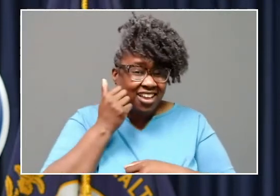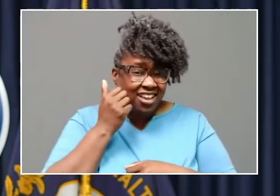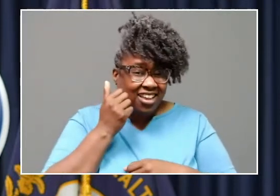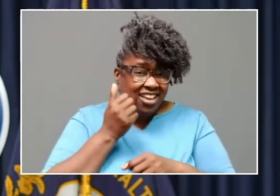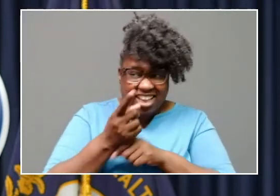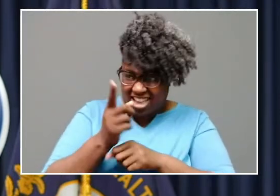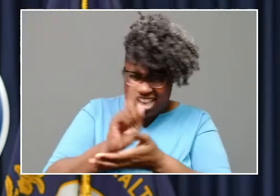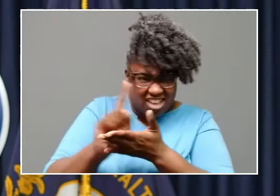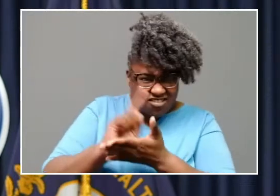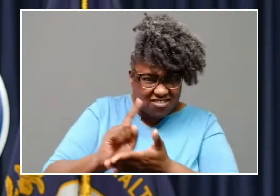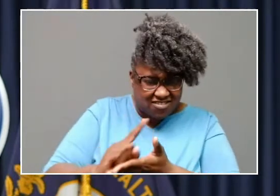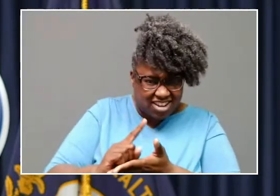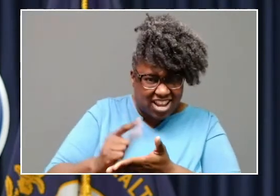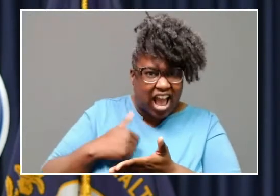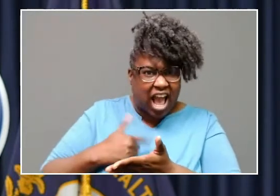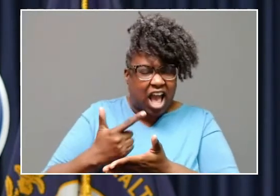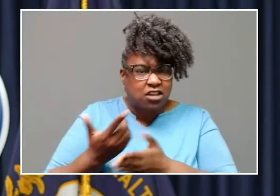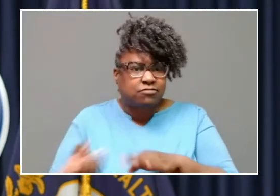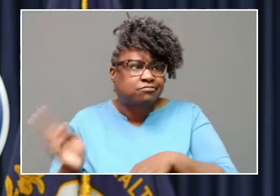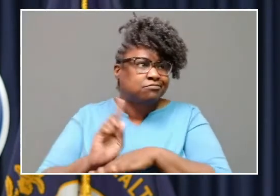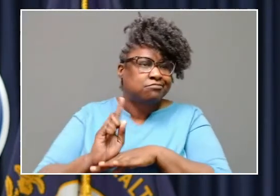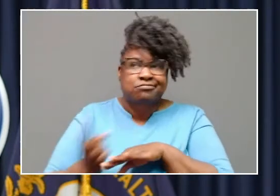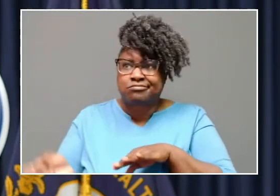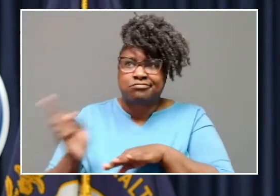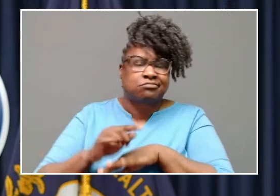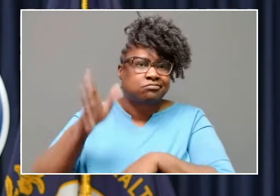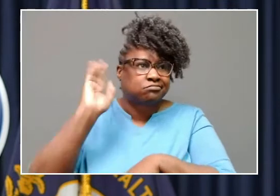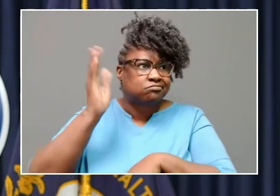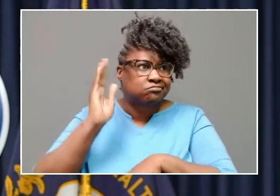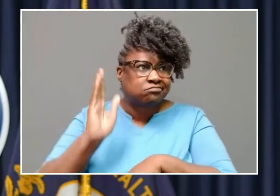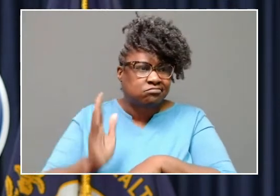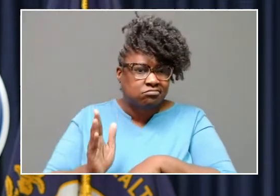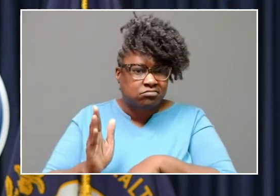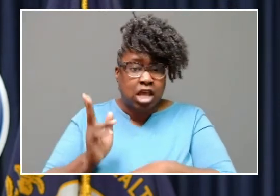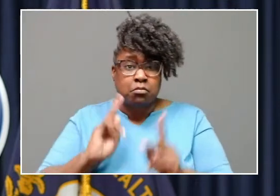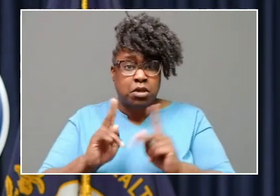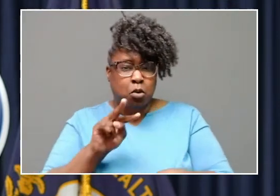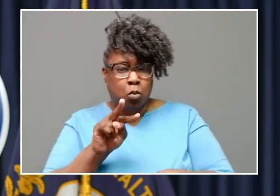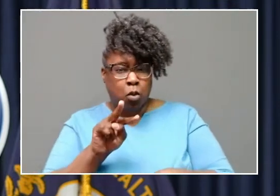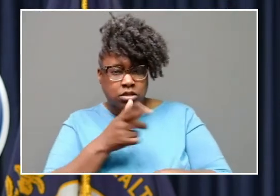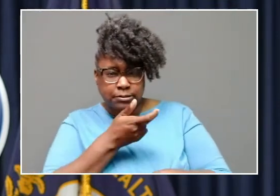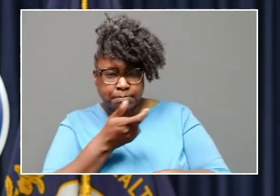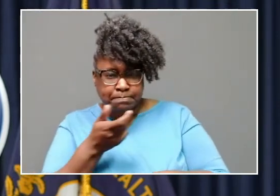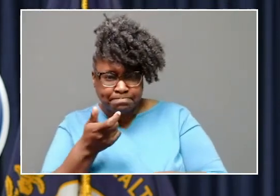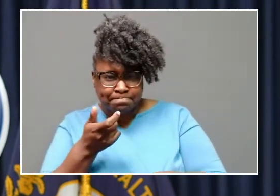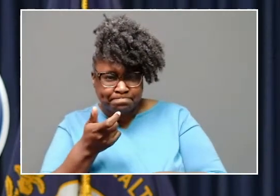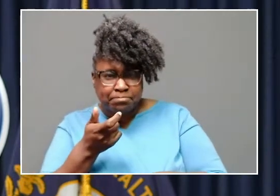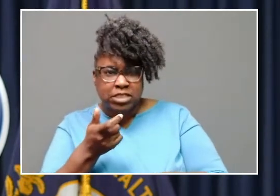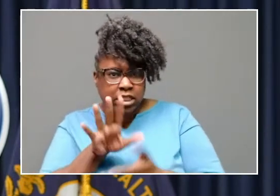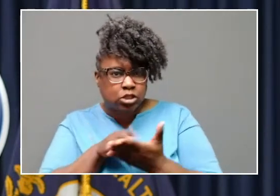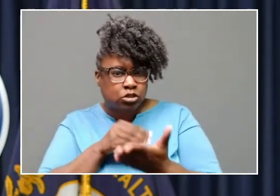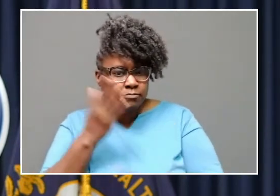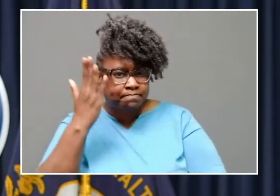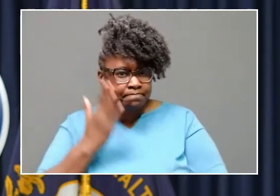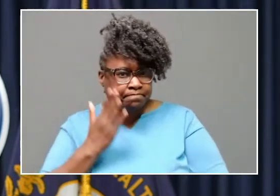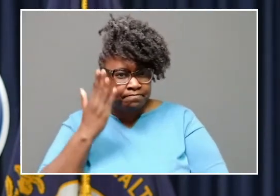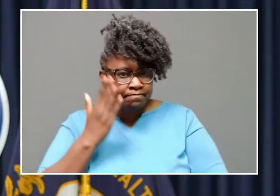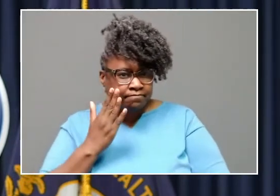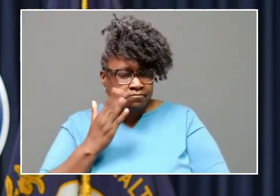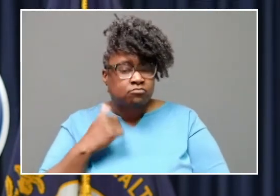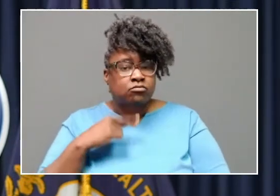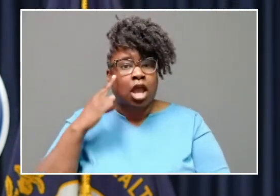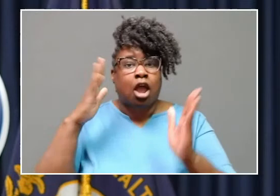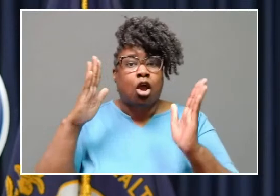exactly who you are. And I hope that I've talked to people and not at them, as well